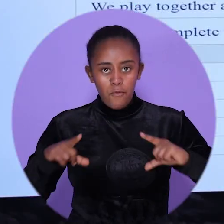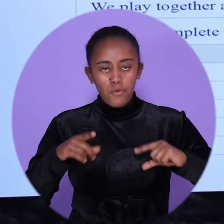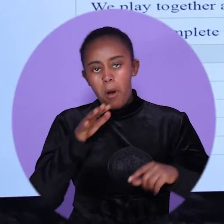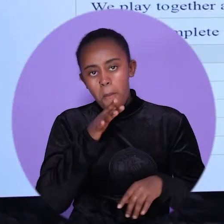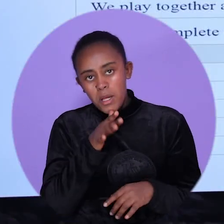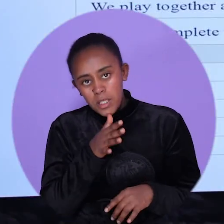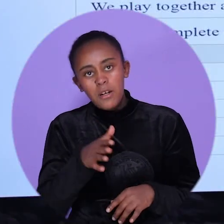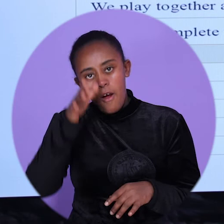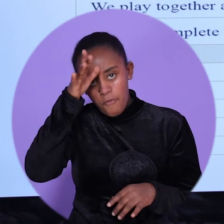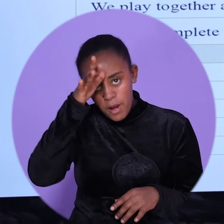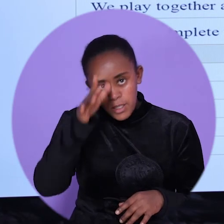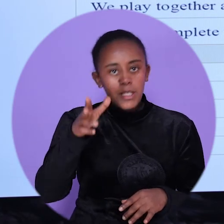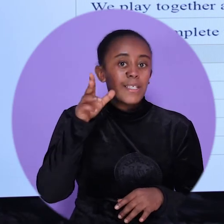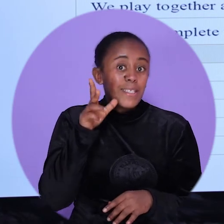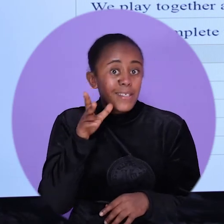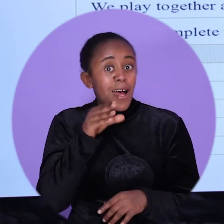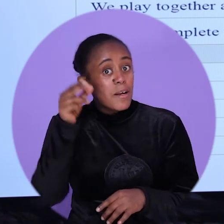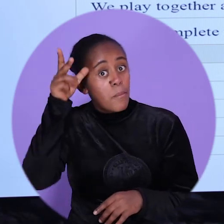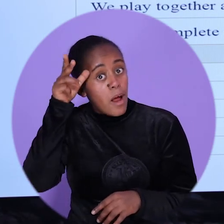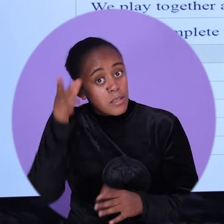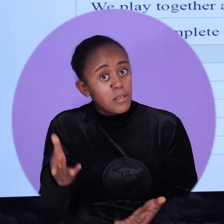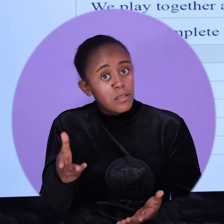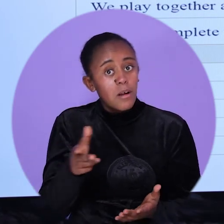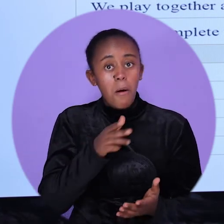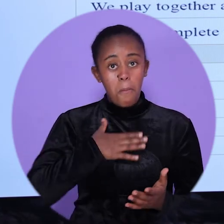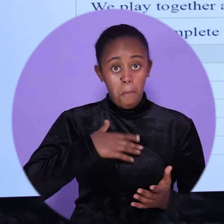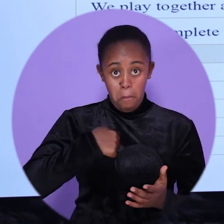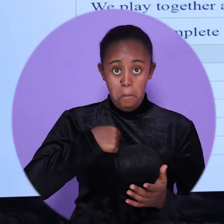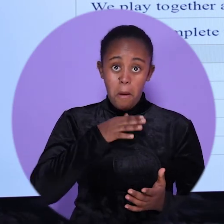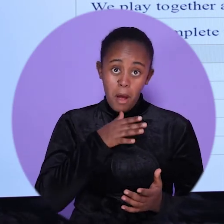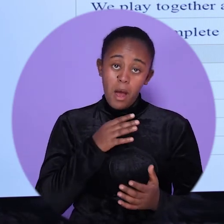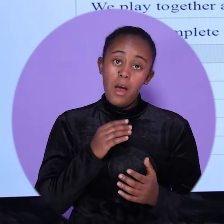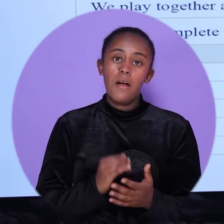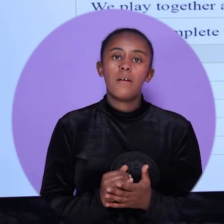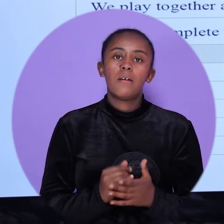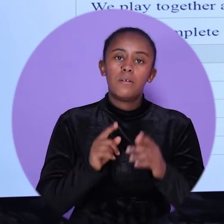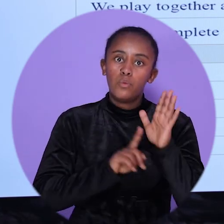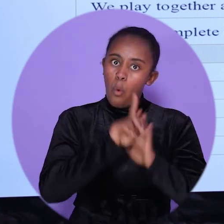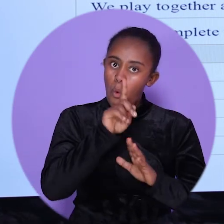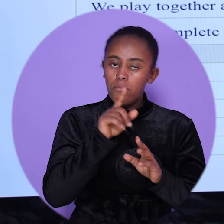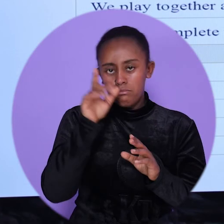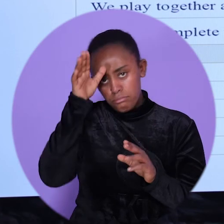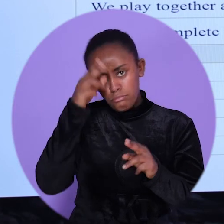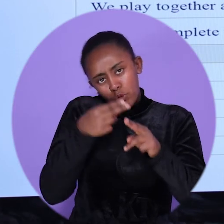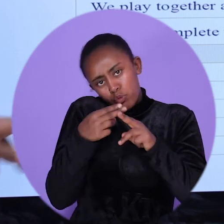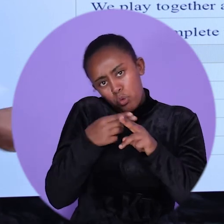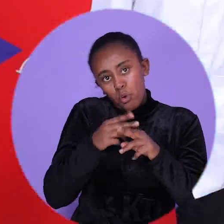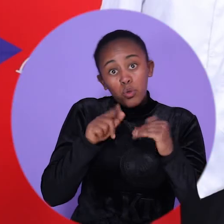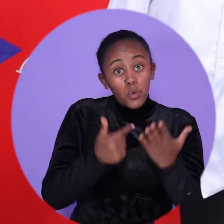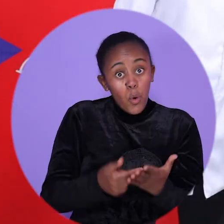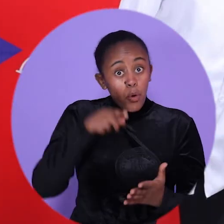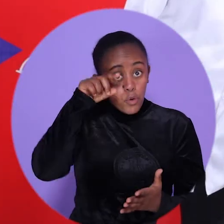mother, father, sister and brother. My mother is tall, but my father is short. So, you have